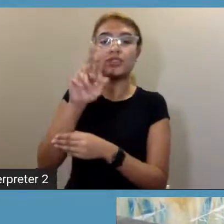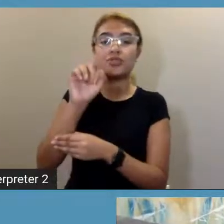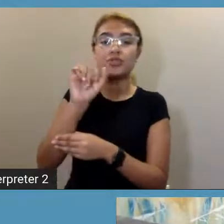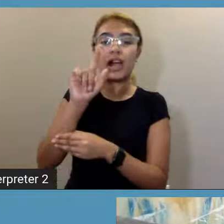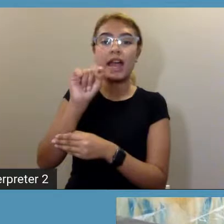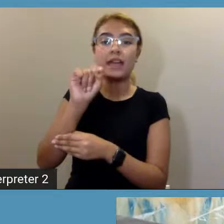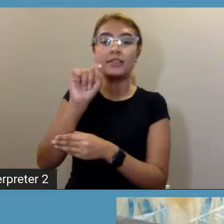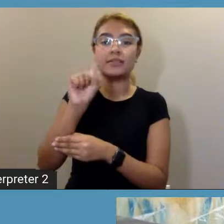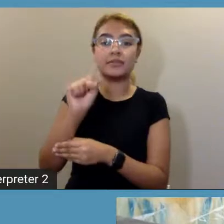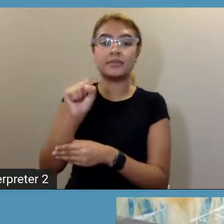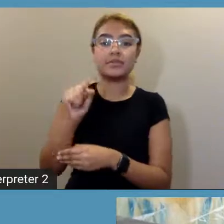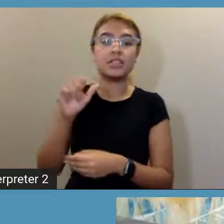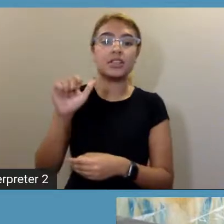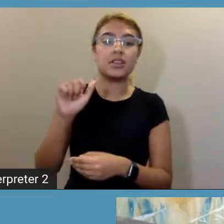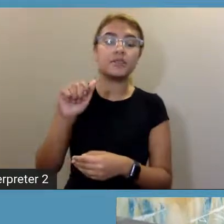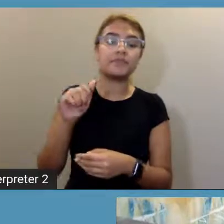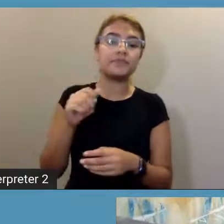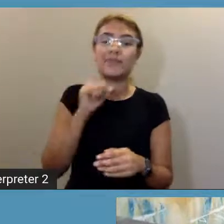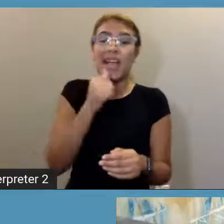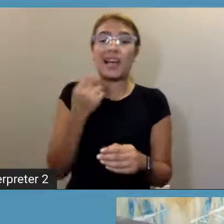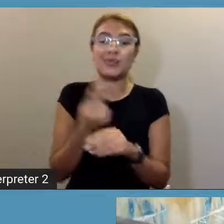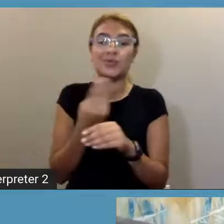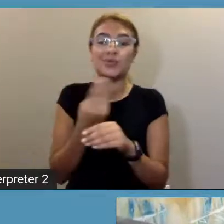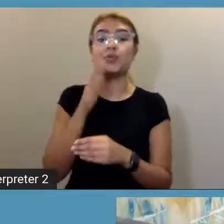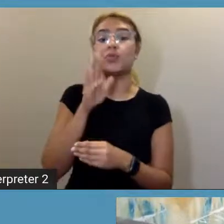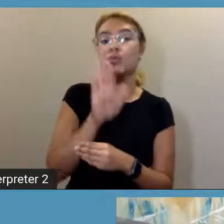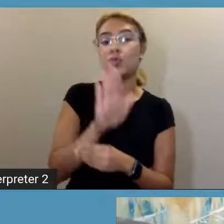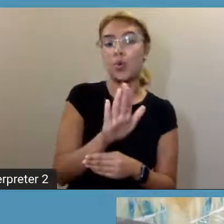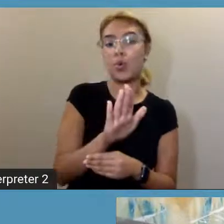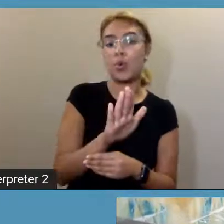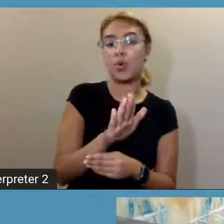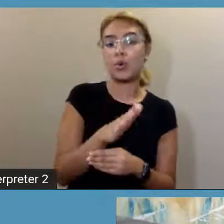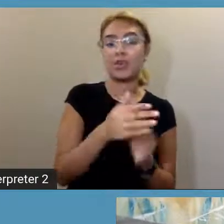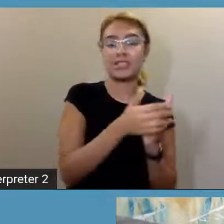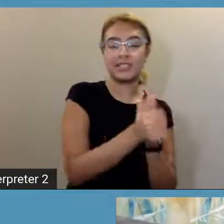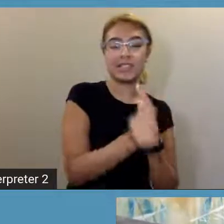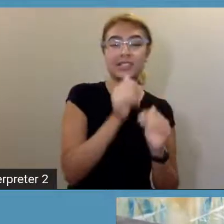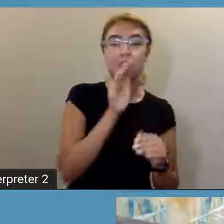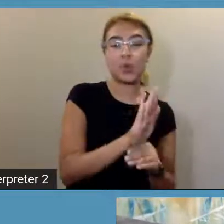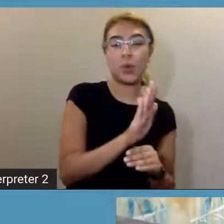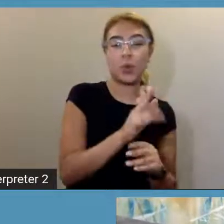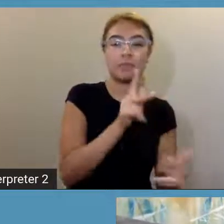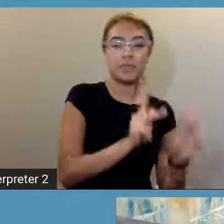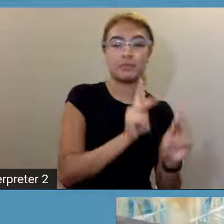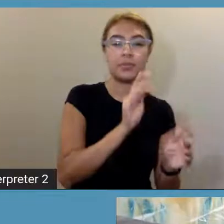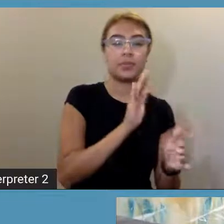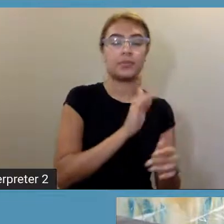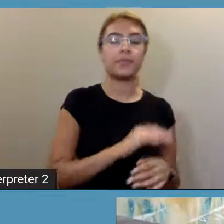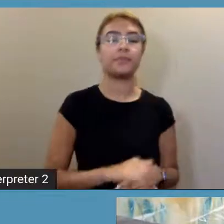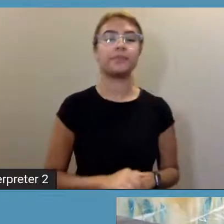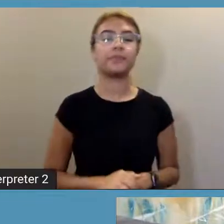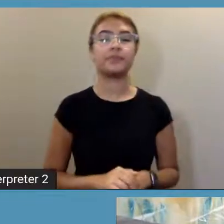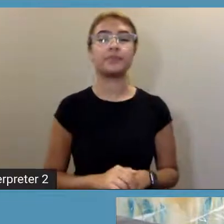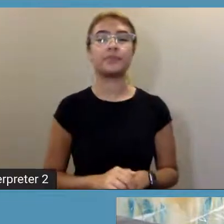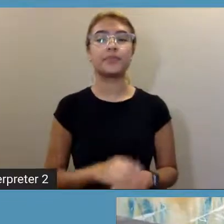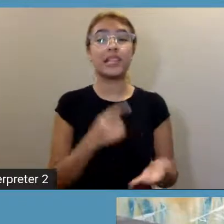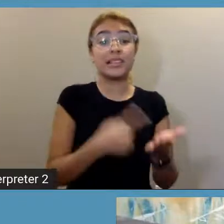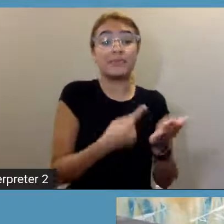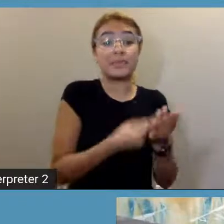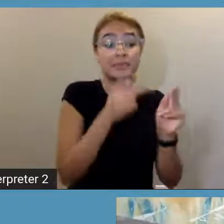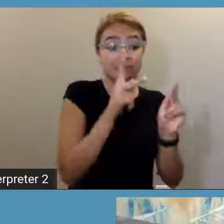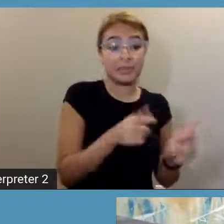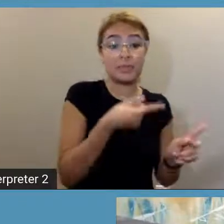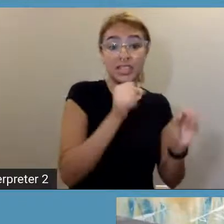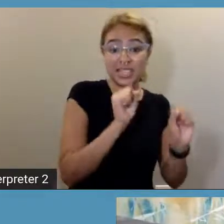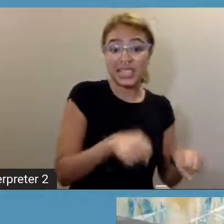set? Okay, so for me, it would be someone that can do the programming